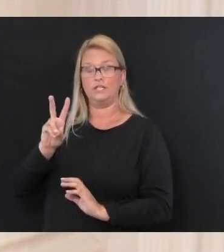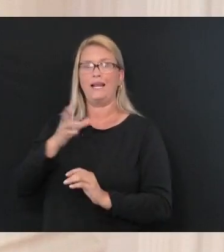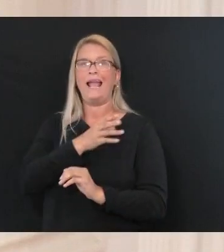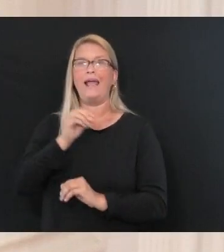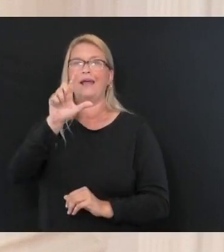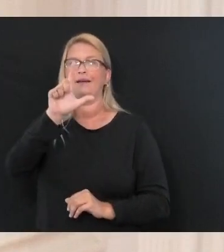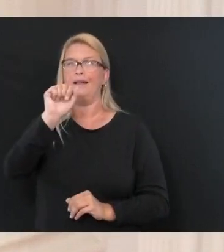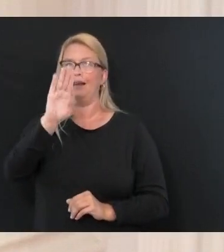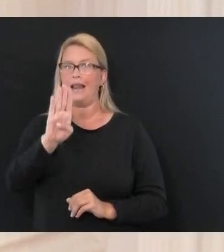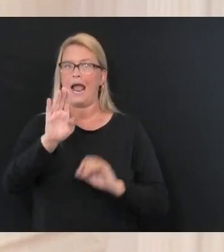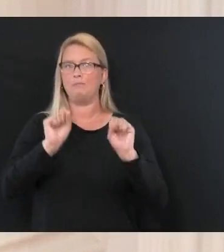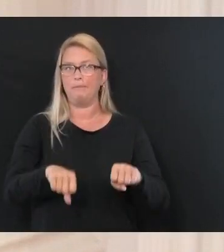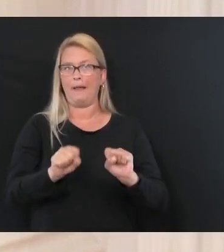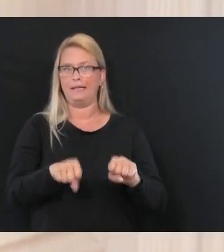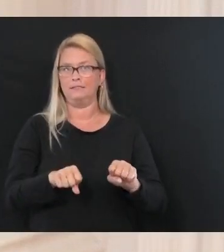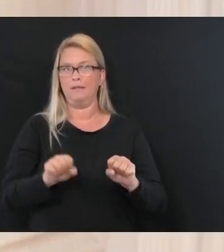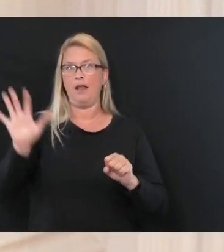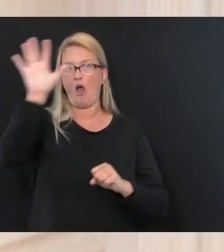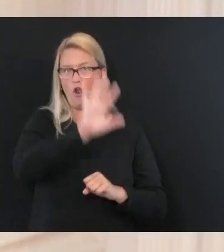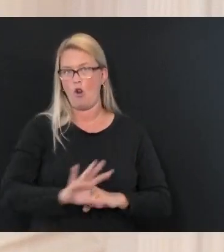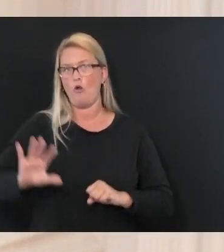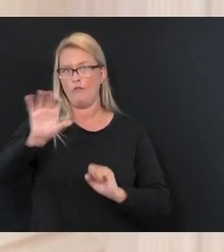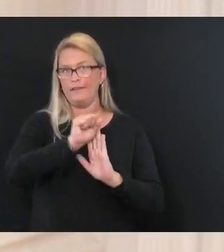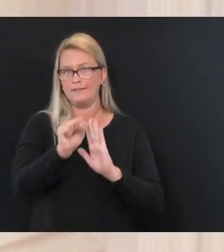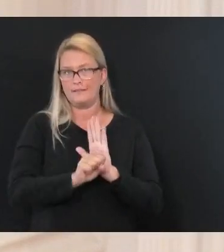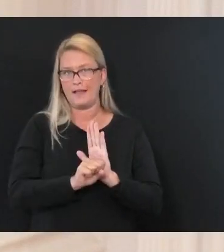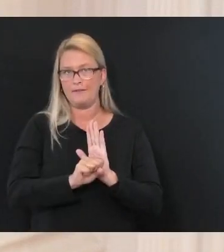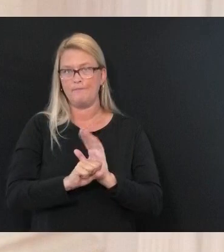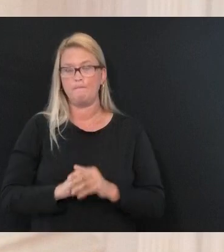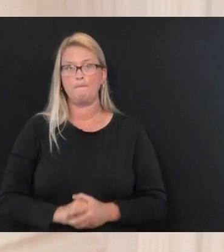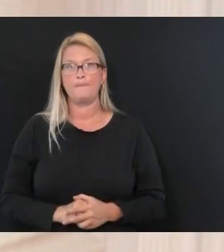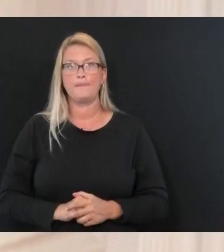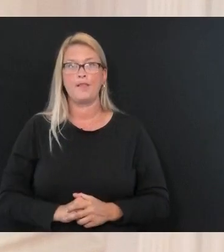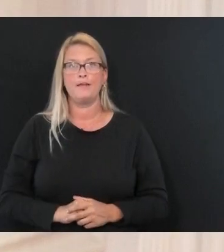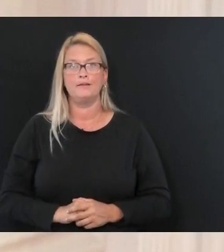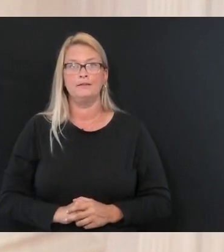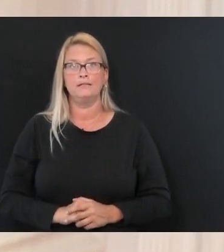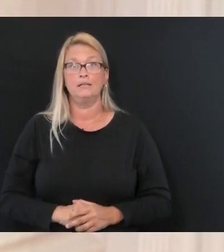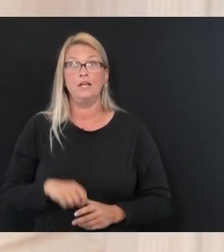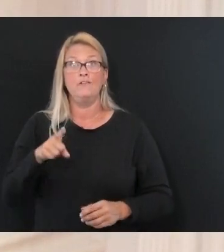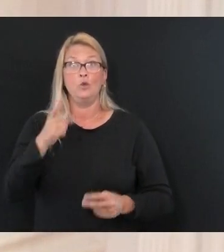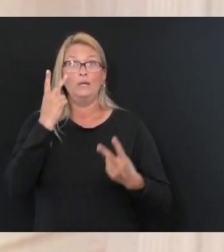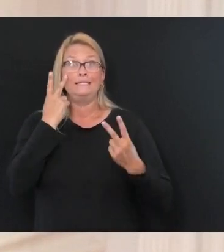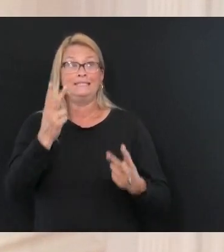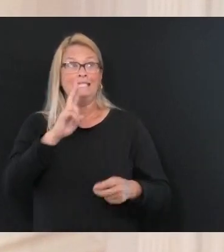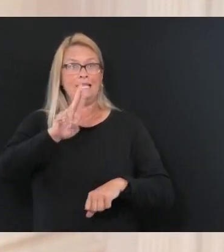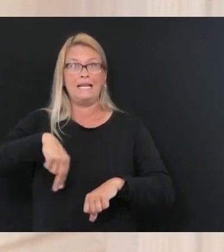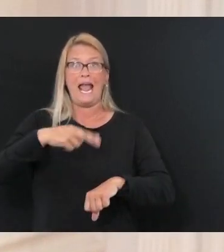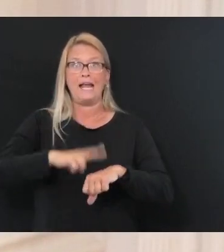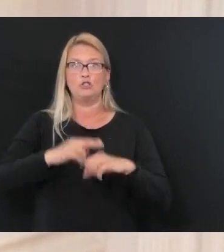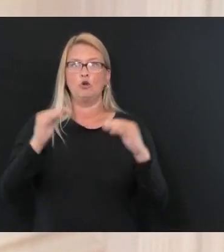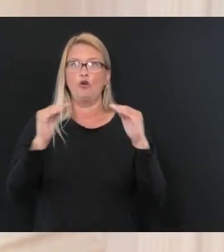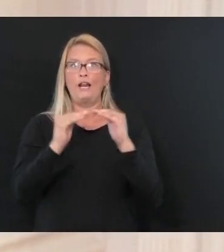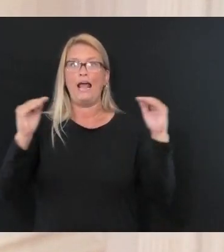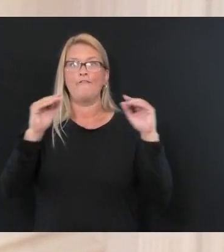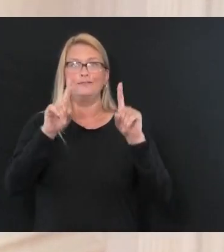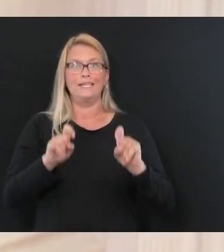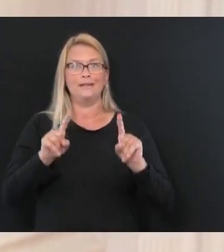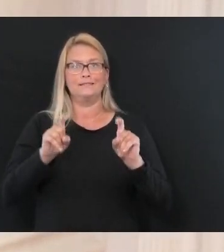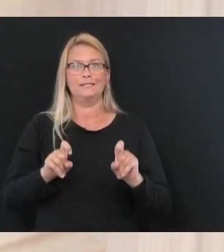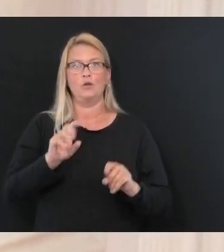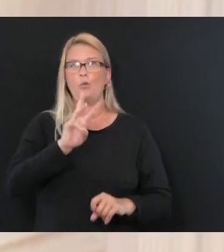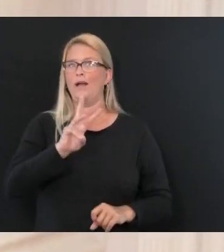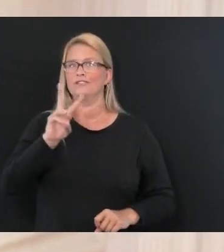capacity capability across the state. If you look at us related to national level of testing, West